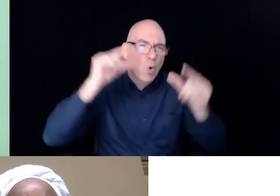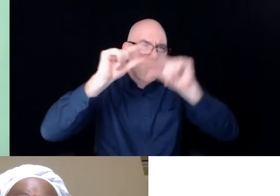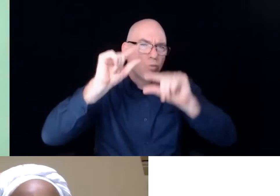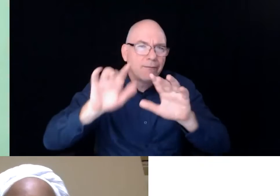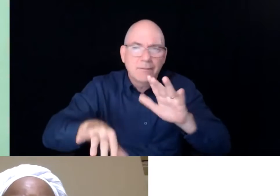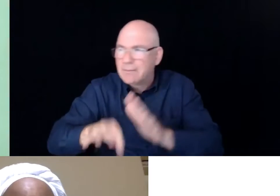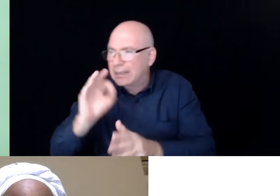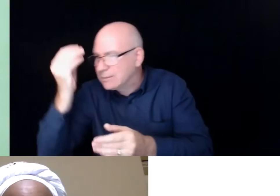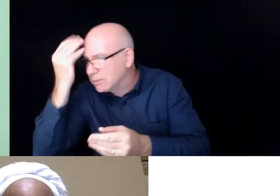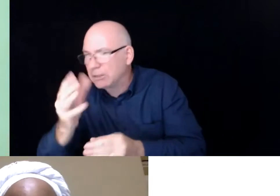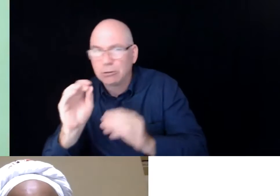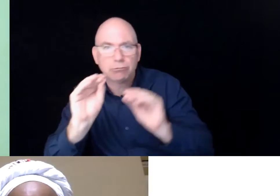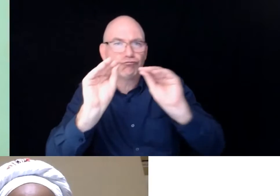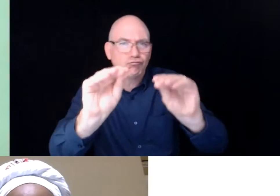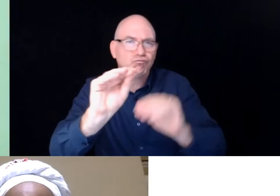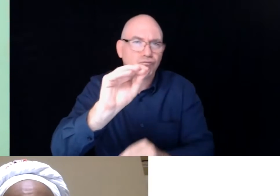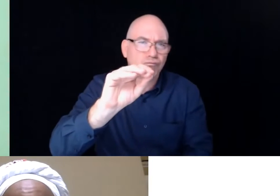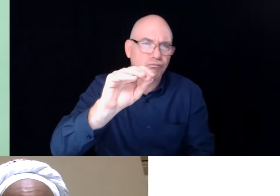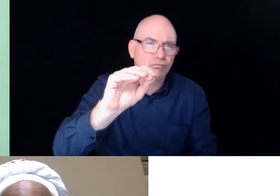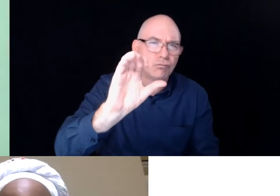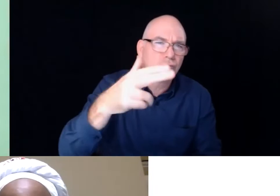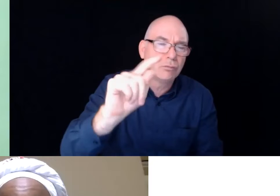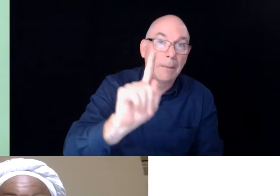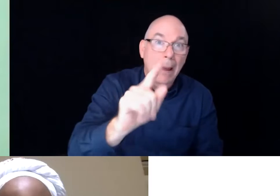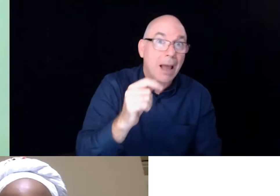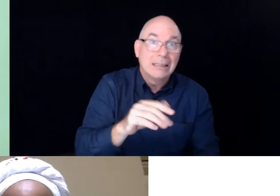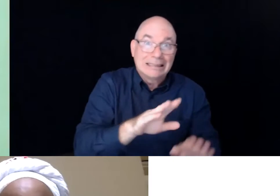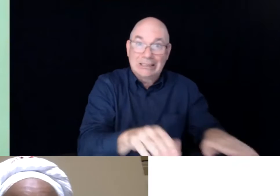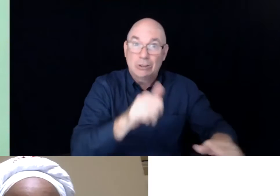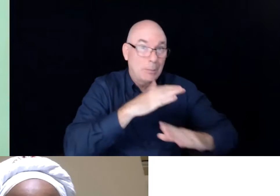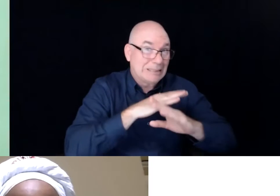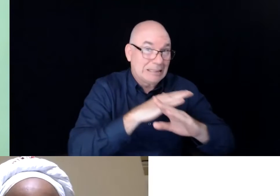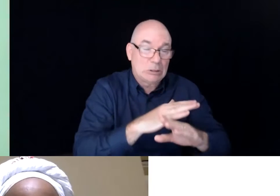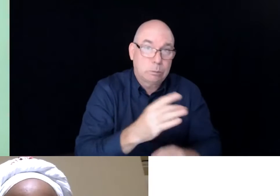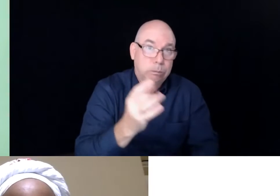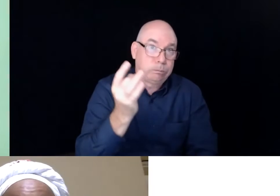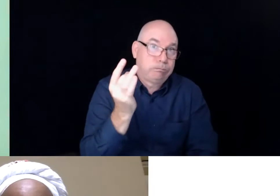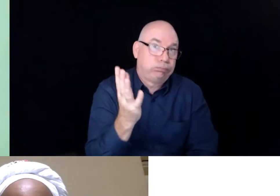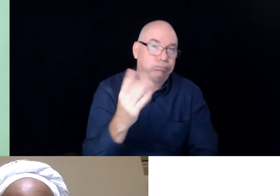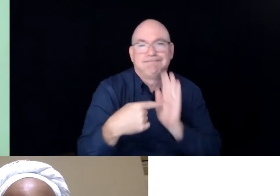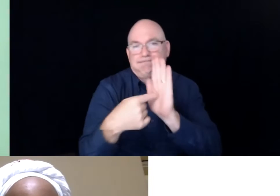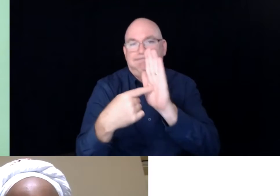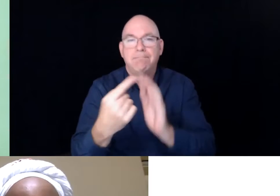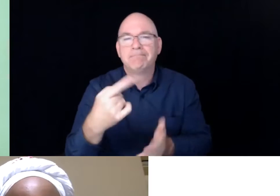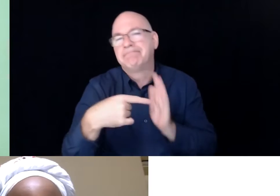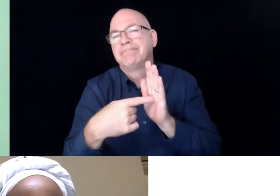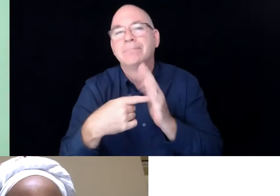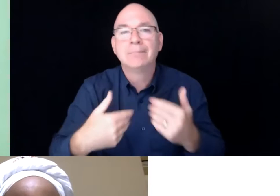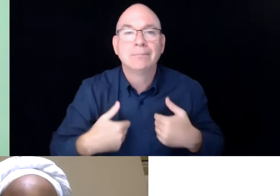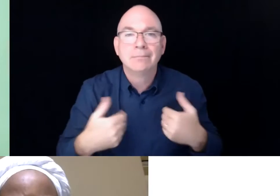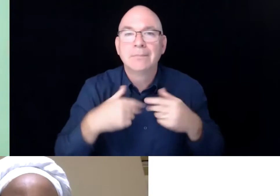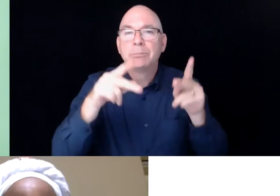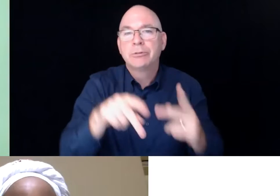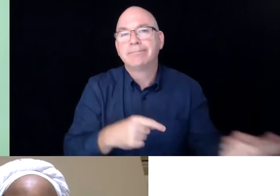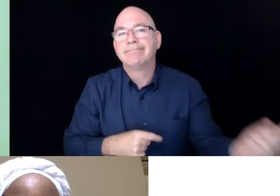And so, but the cost of inaction of not protecting a child is huge. I'll give you an example. For example, if a young person comes